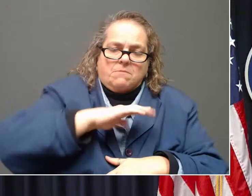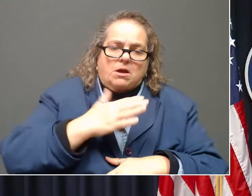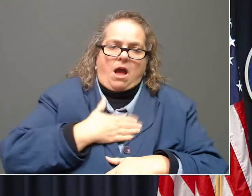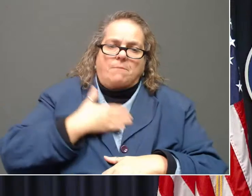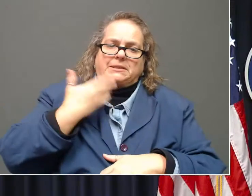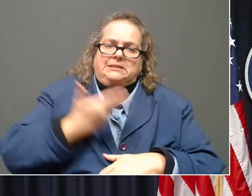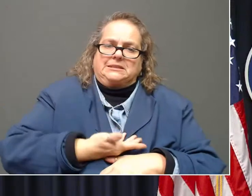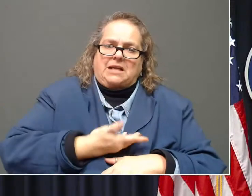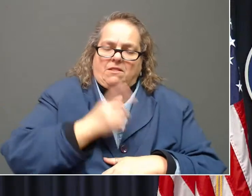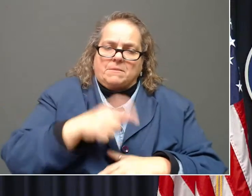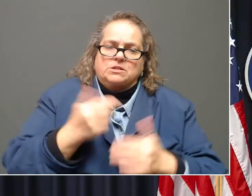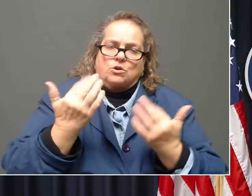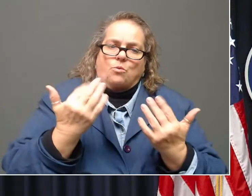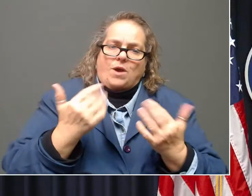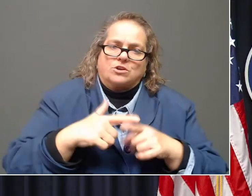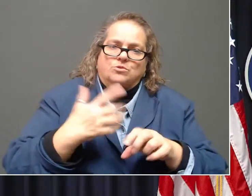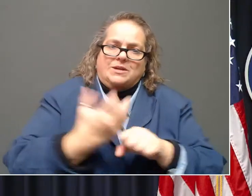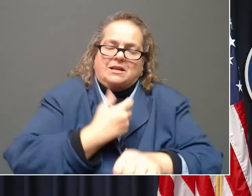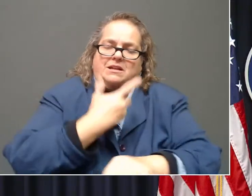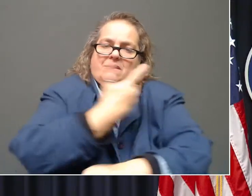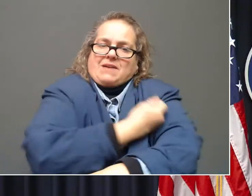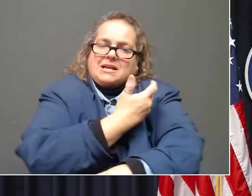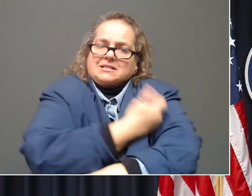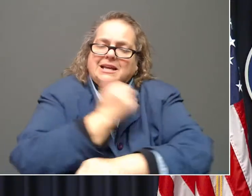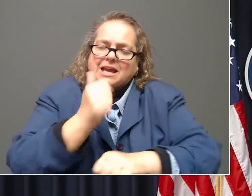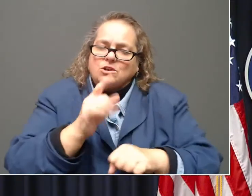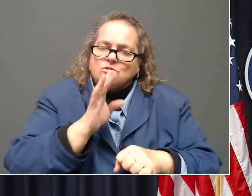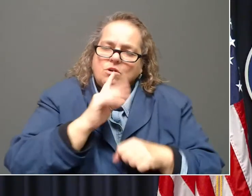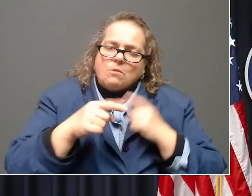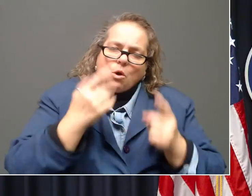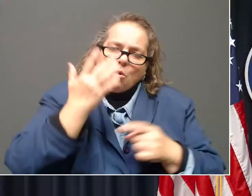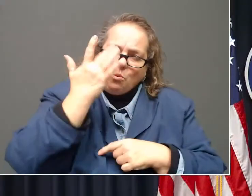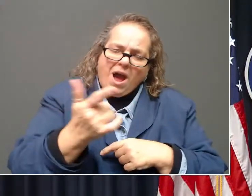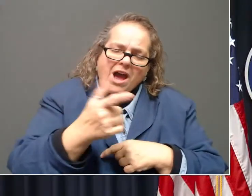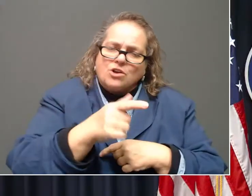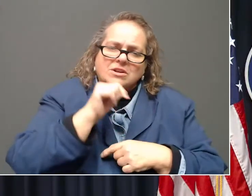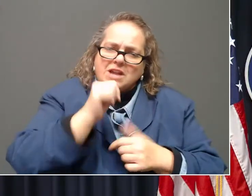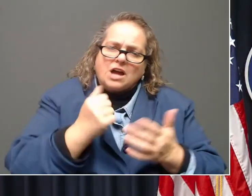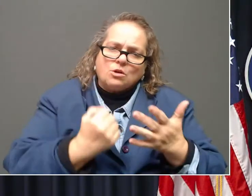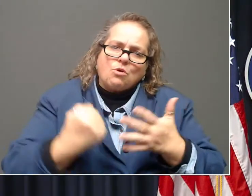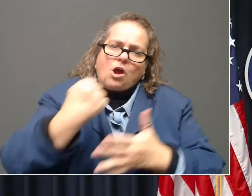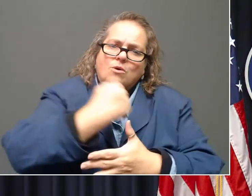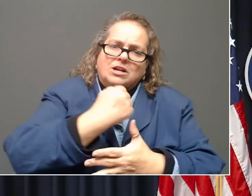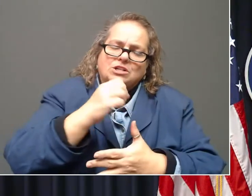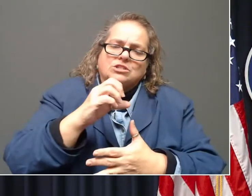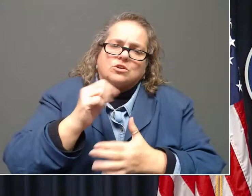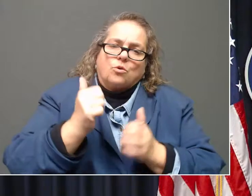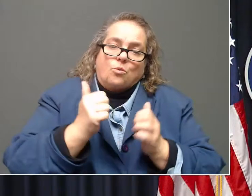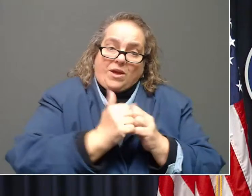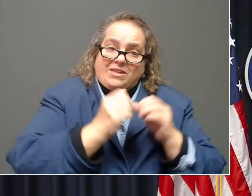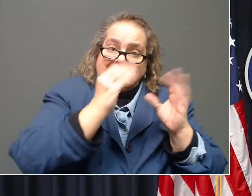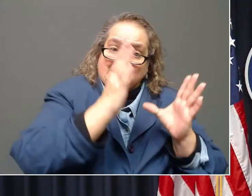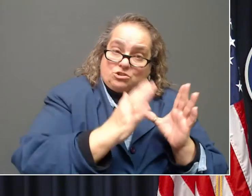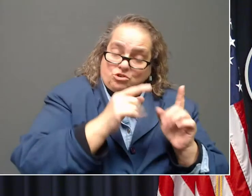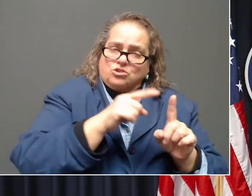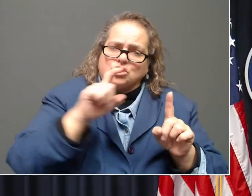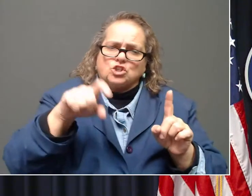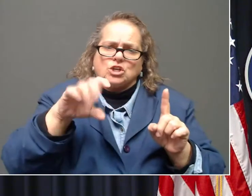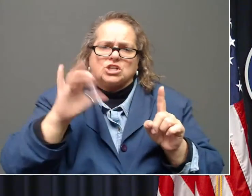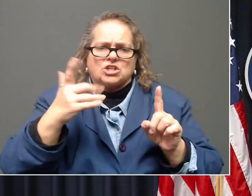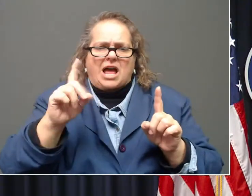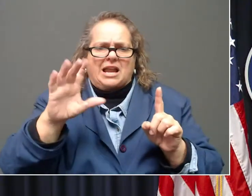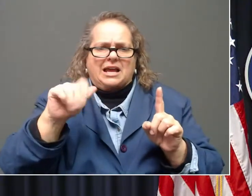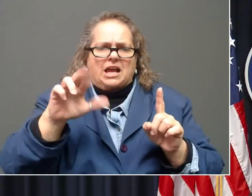Hey, sir, thank you very much for taking my question. I actually have 2 of them, if you don't mind. The first is regarding the vaccination centers. We're up here in Northern